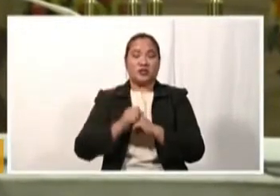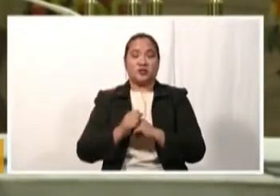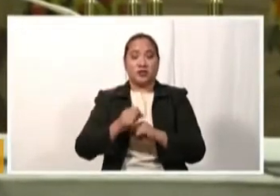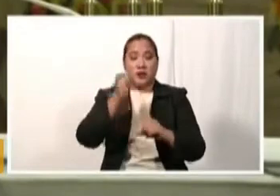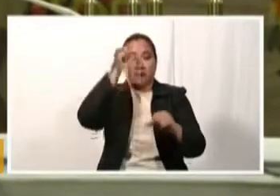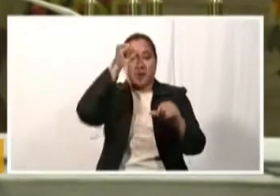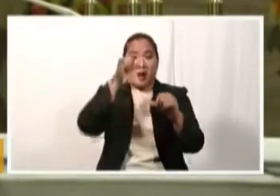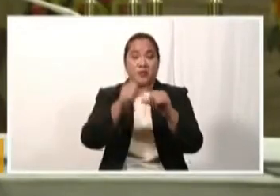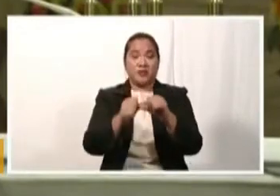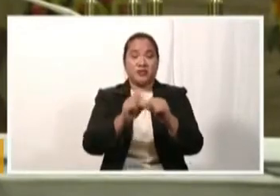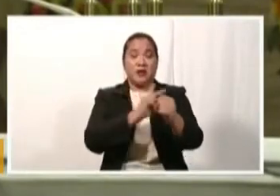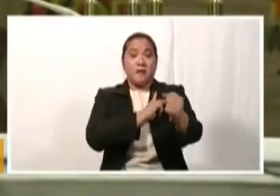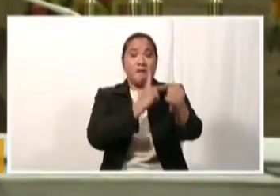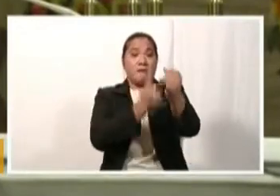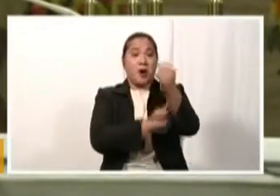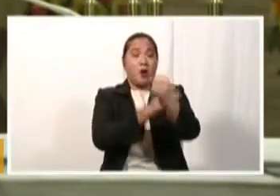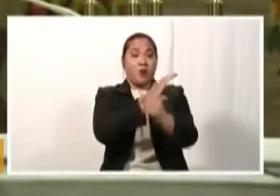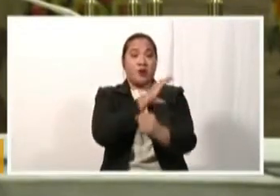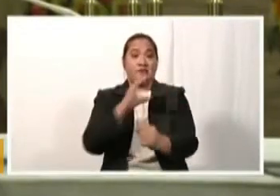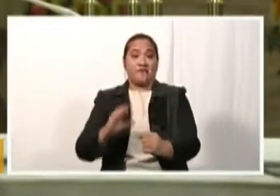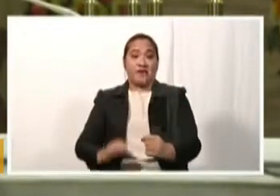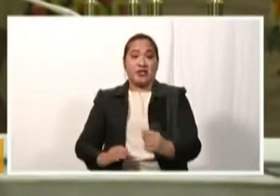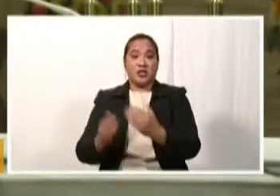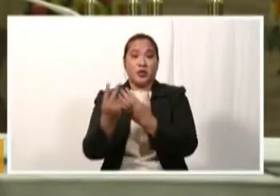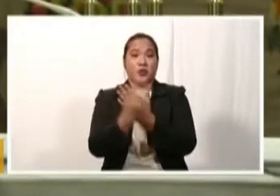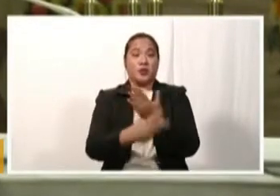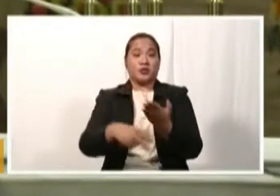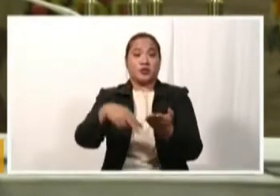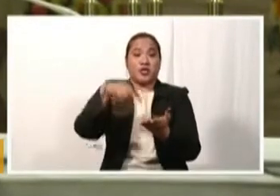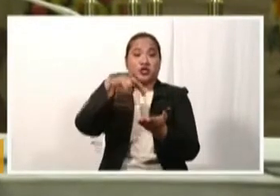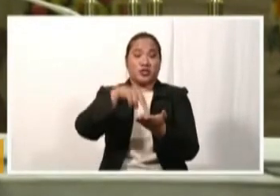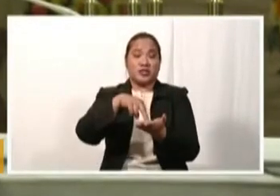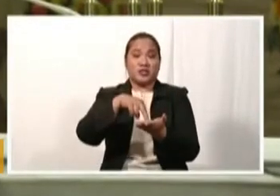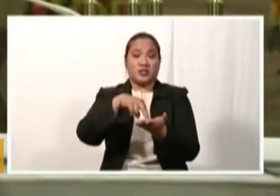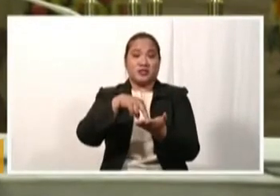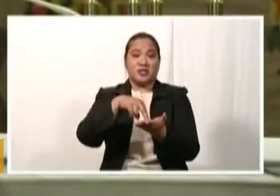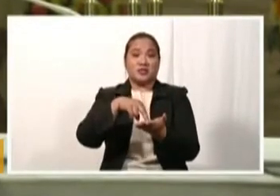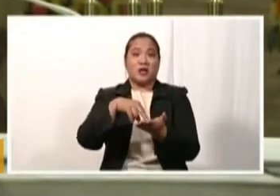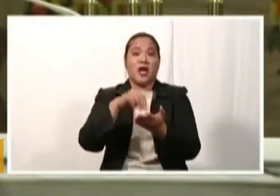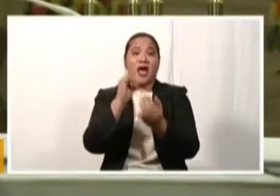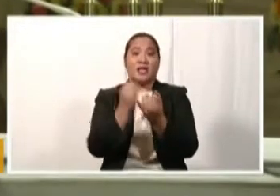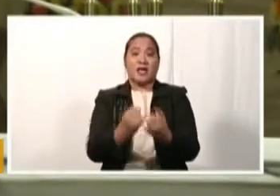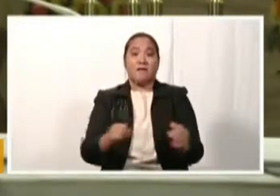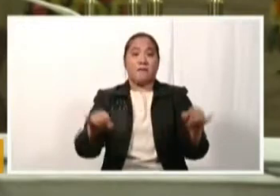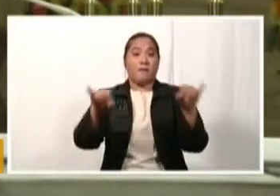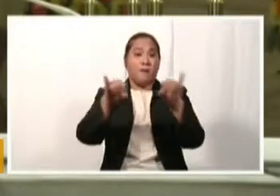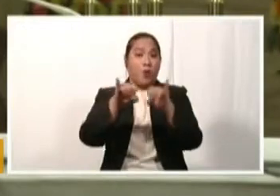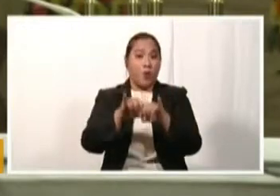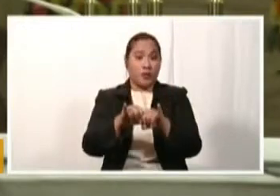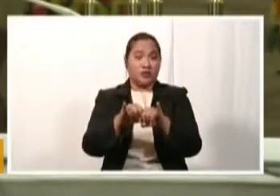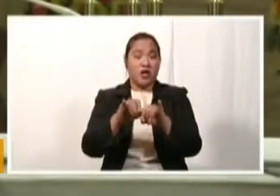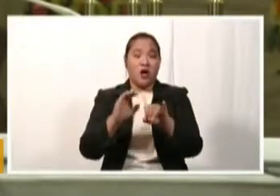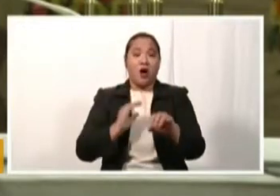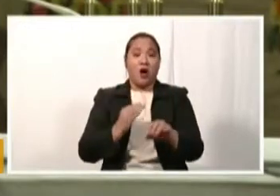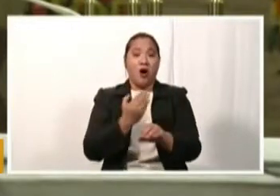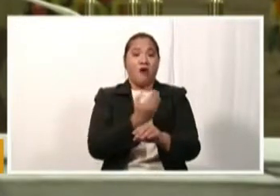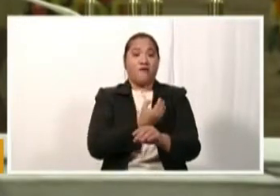the power of Christ's resurrection and the importance of